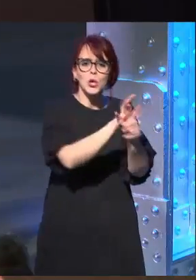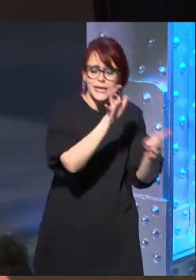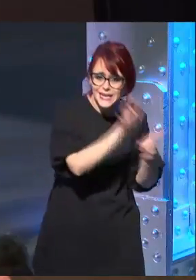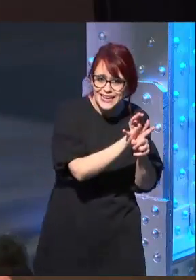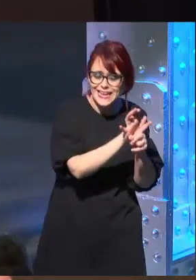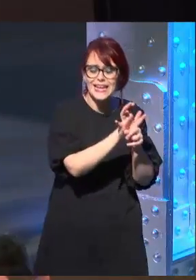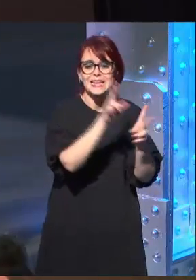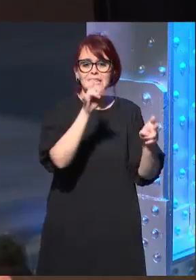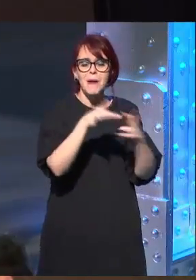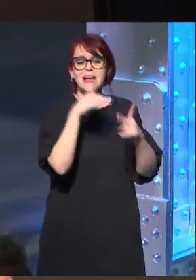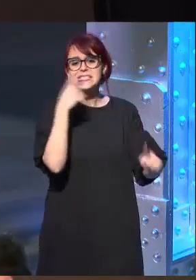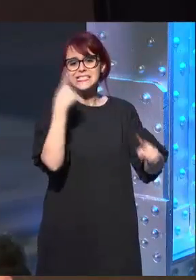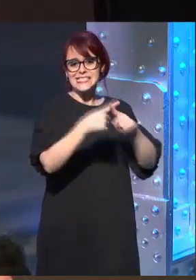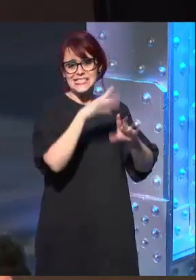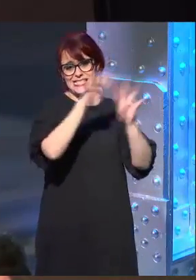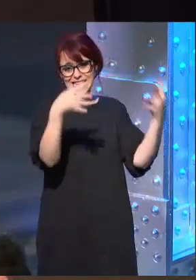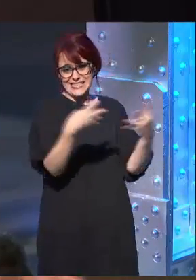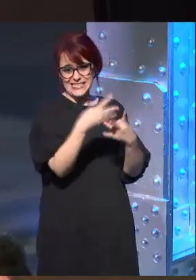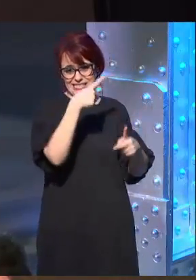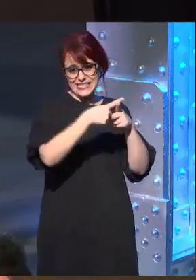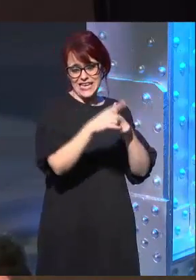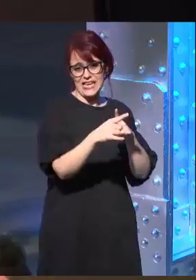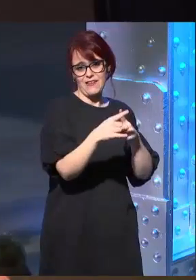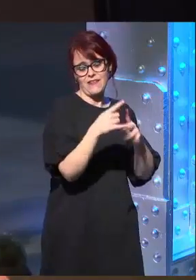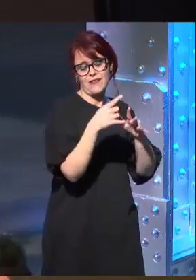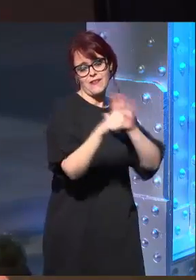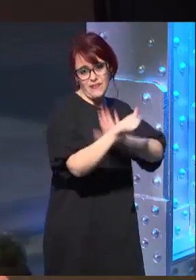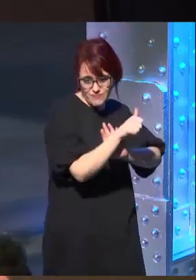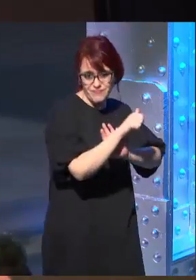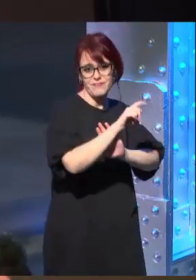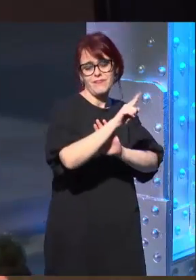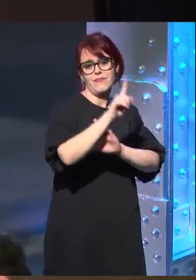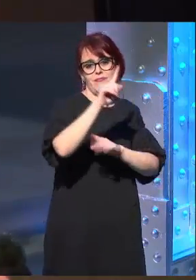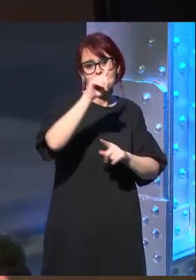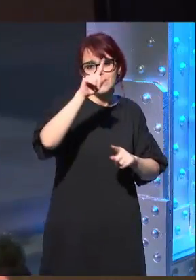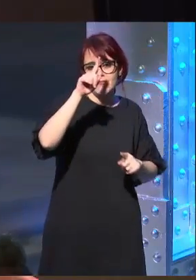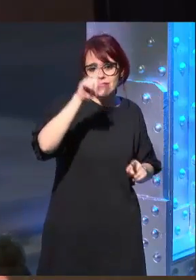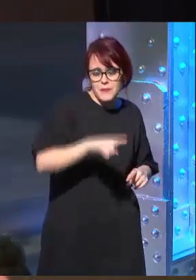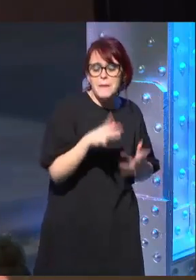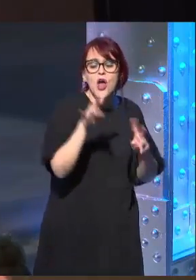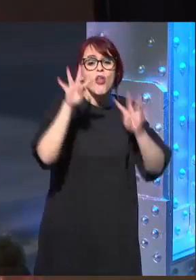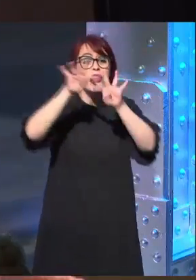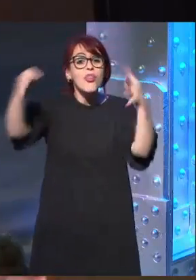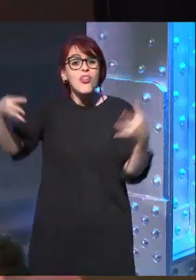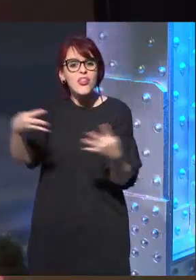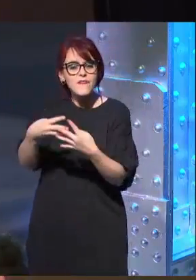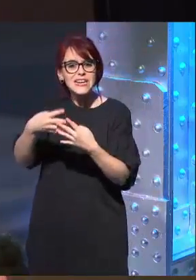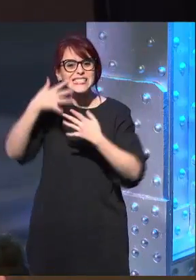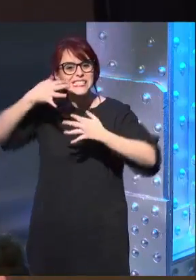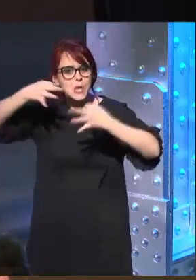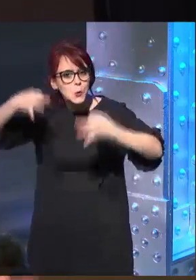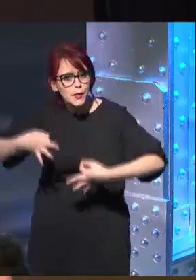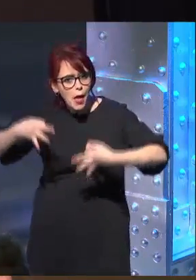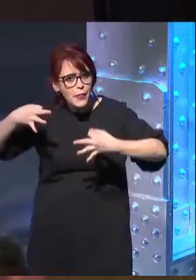information about cyberbullying, about sexting, but such specific things